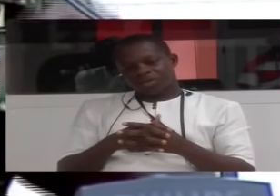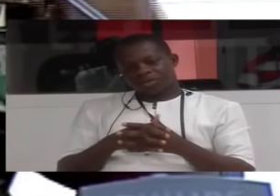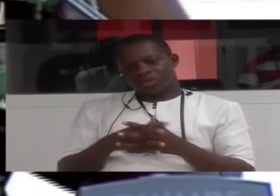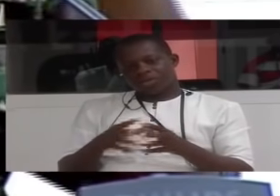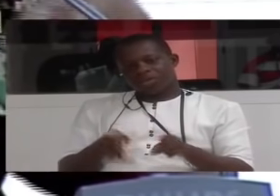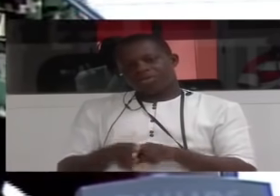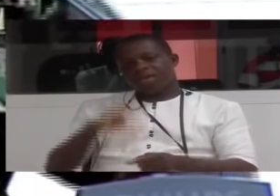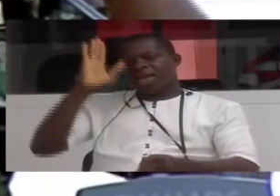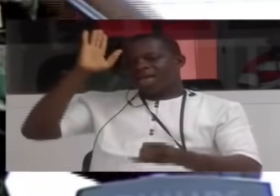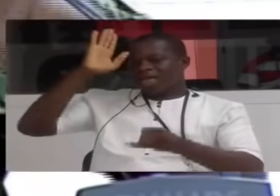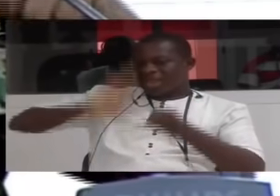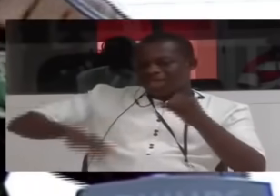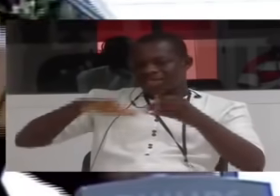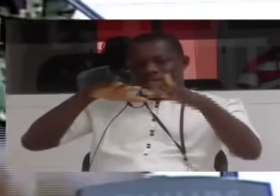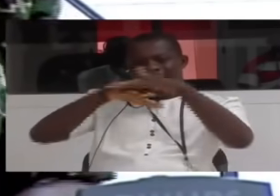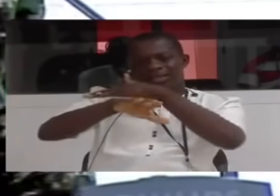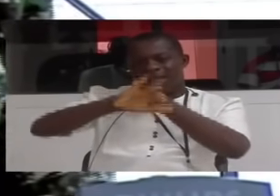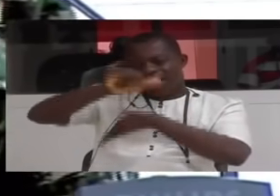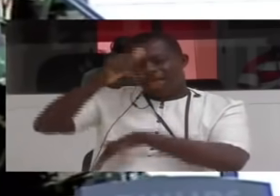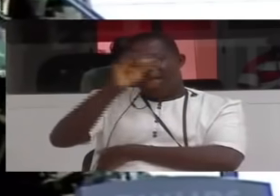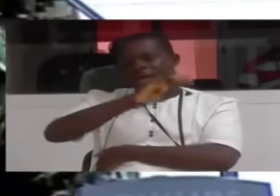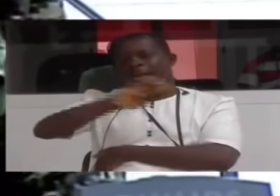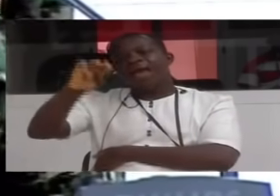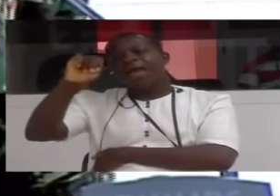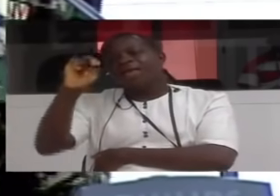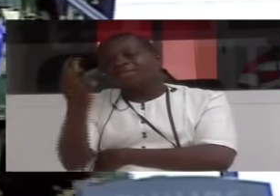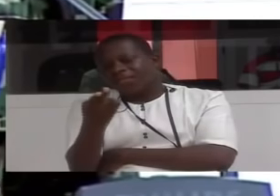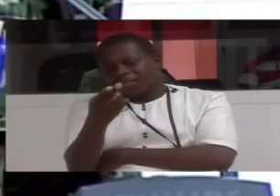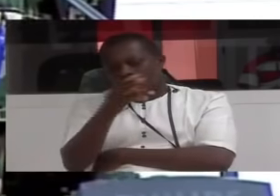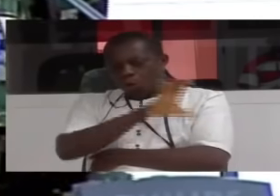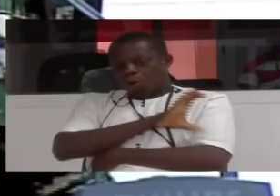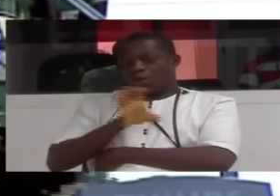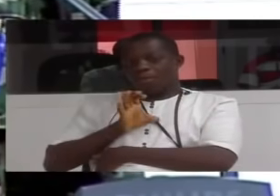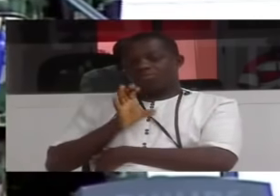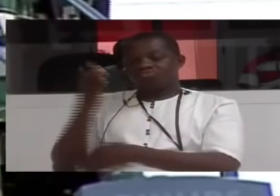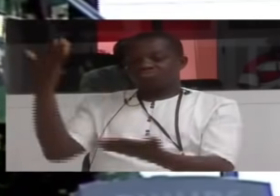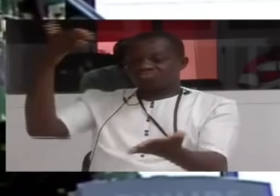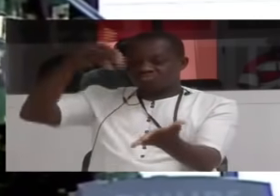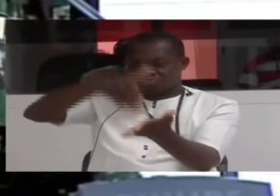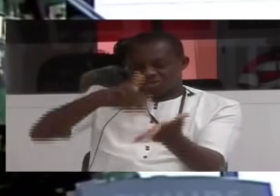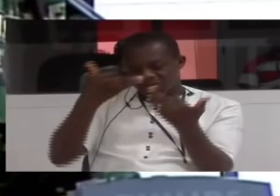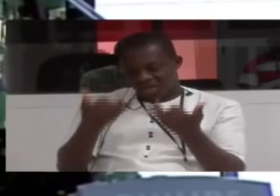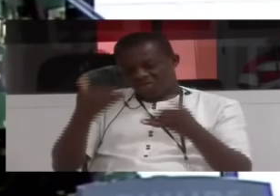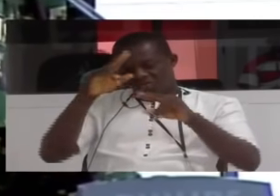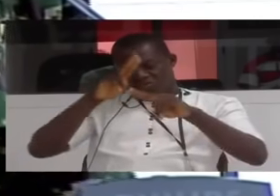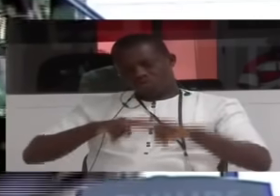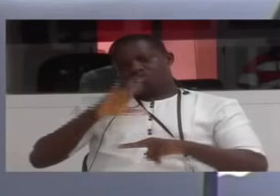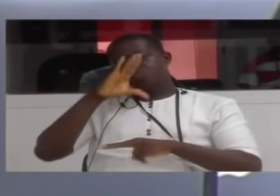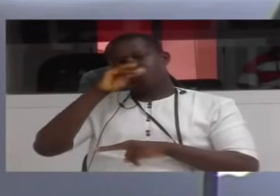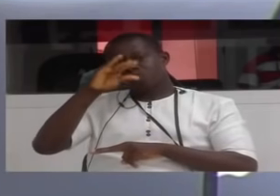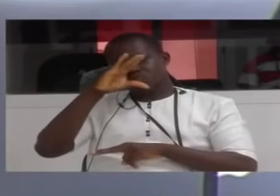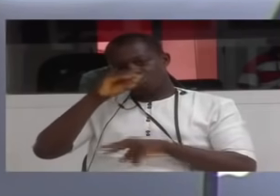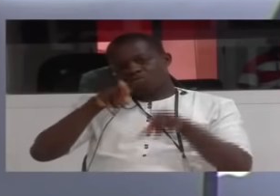la mujjé duga Jamekunda be bes buñ tollu ni. That was the last time I got into Jamekunda until this day that I speak to you.